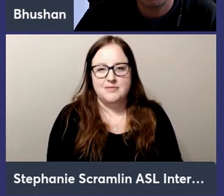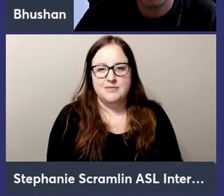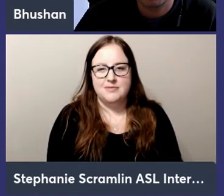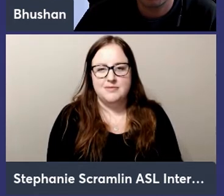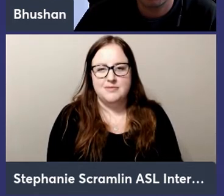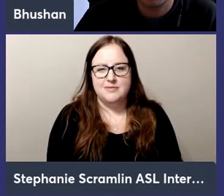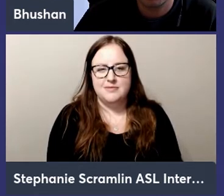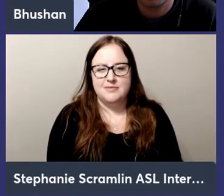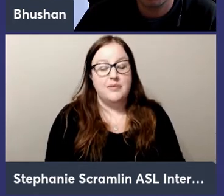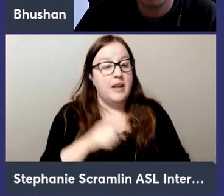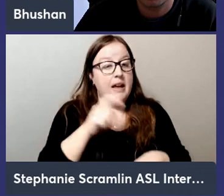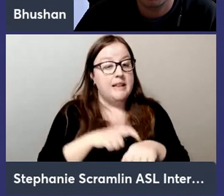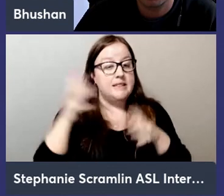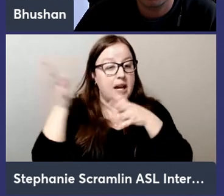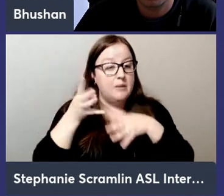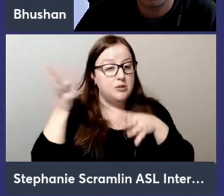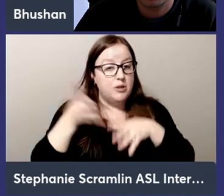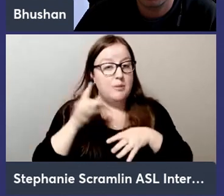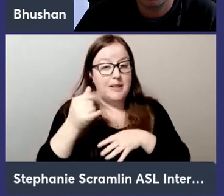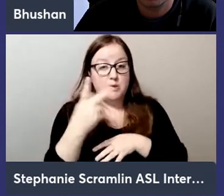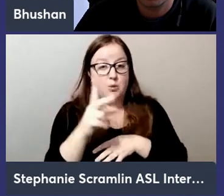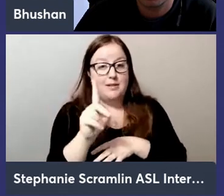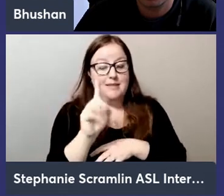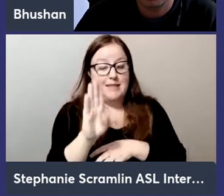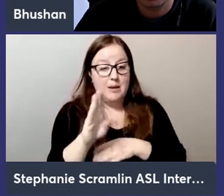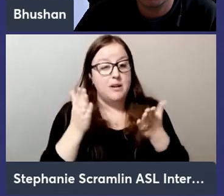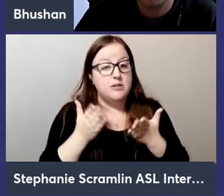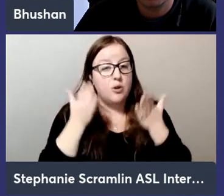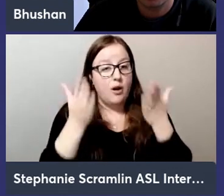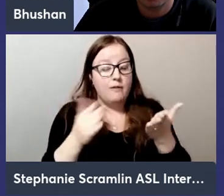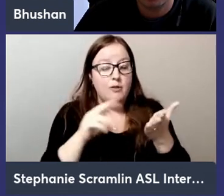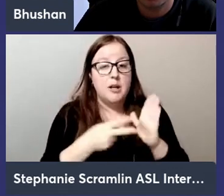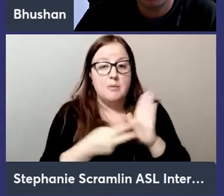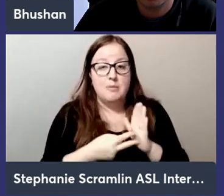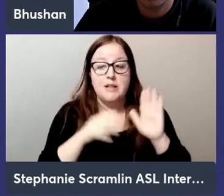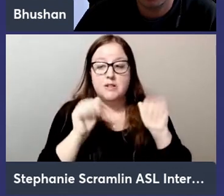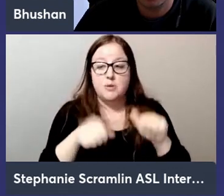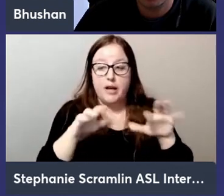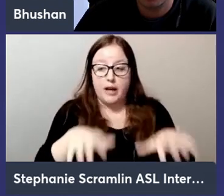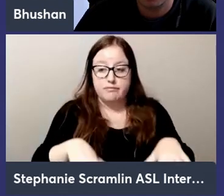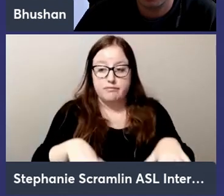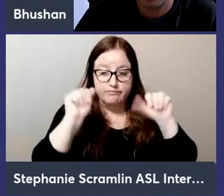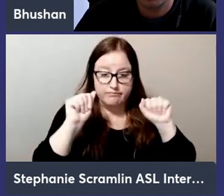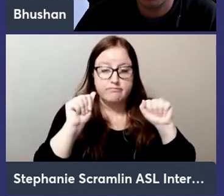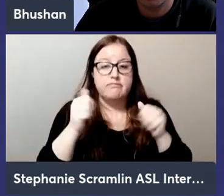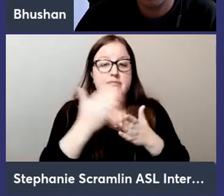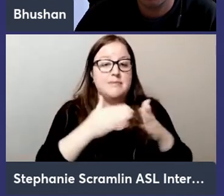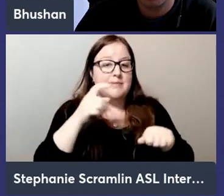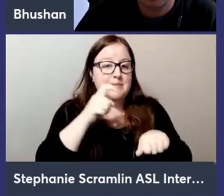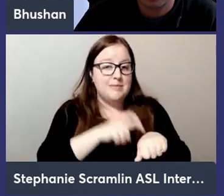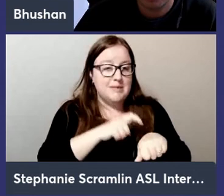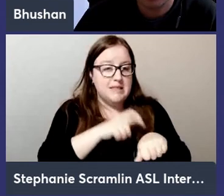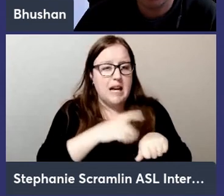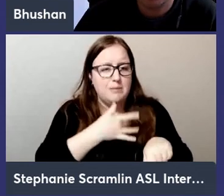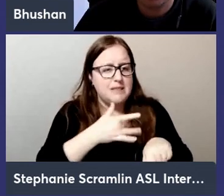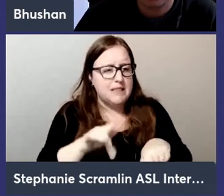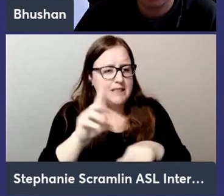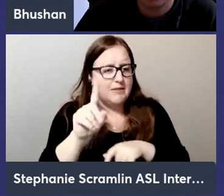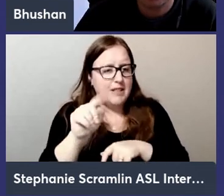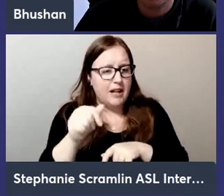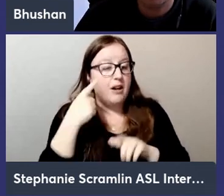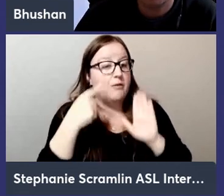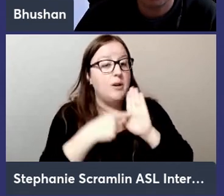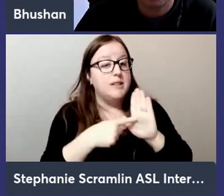All right, and TimeStream, this is one of our database offerings that really allows us to be able to take some time-sensitive data. So, for example,